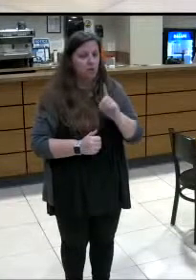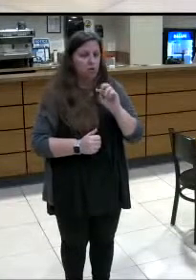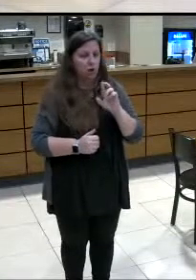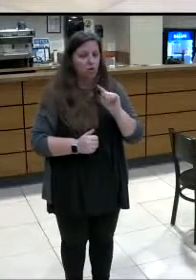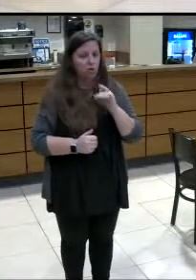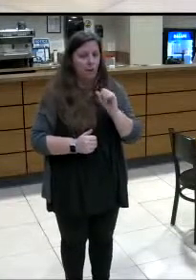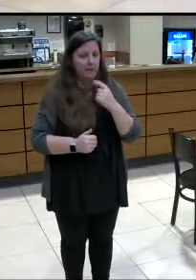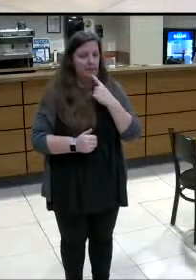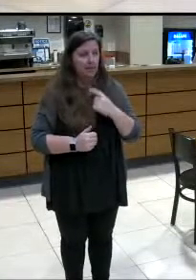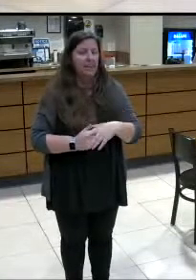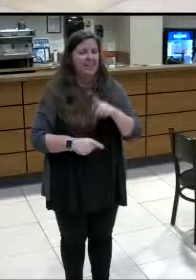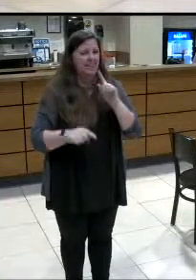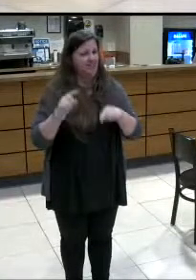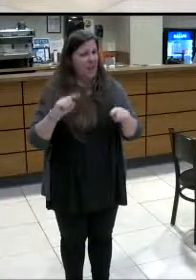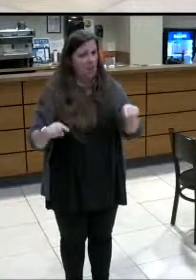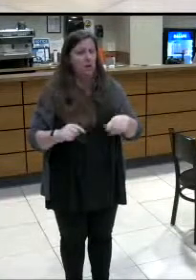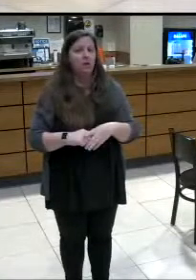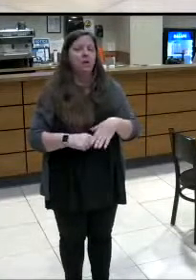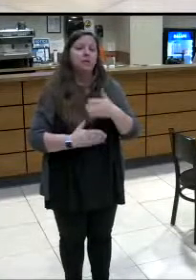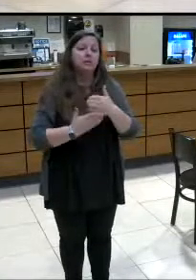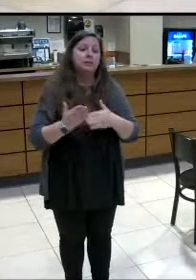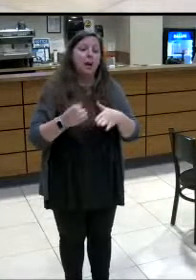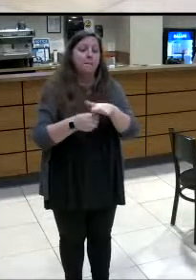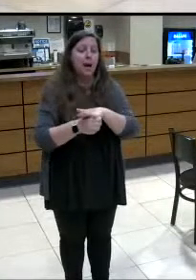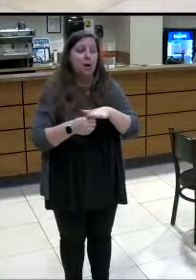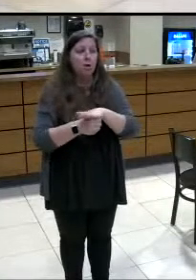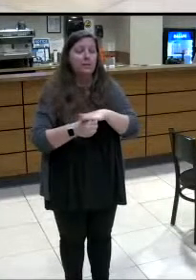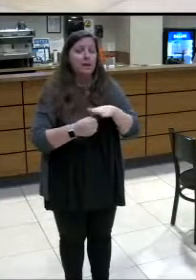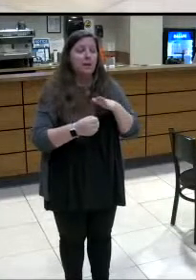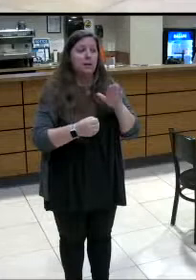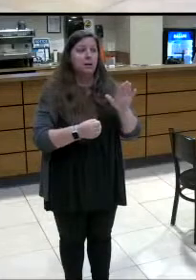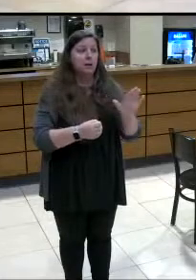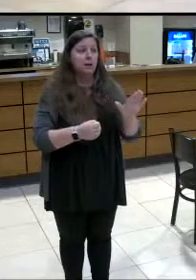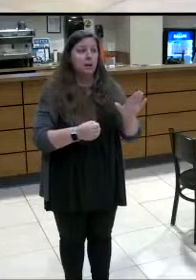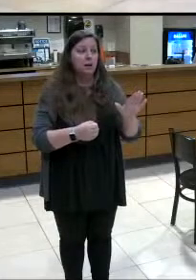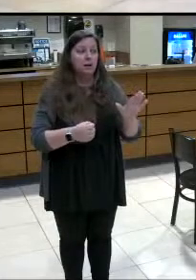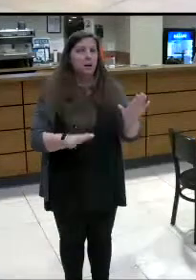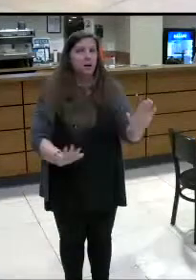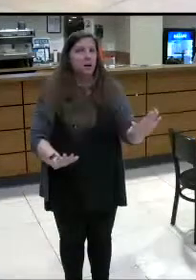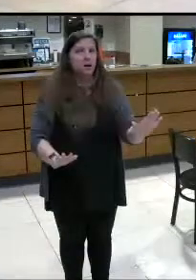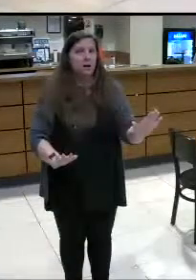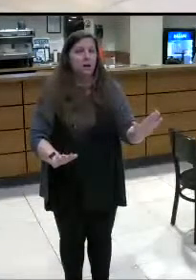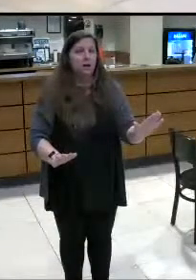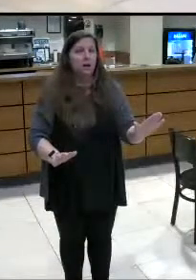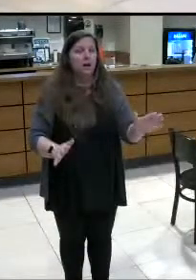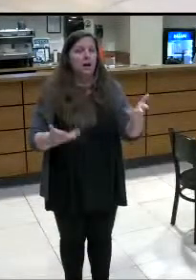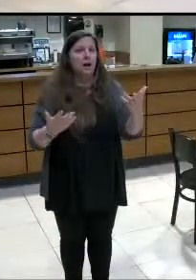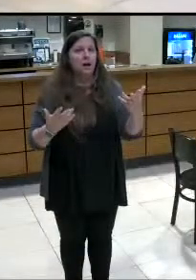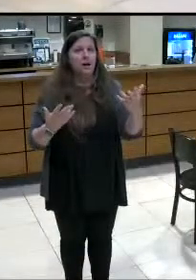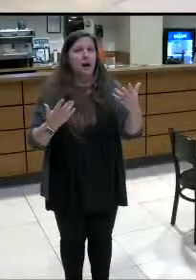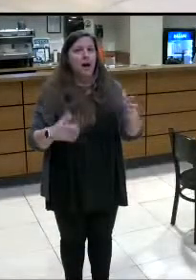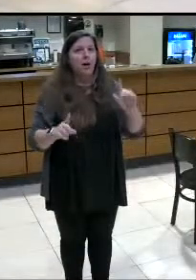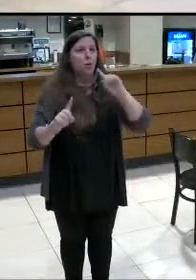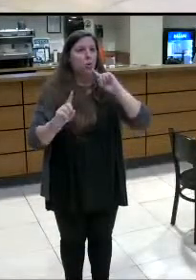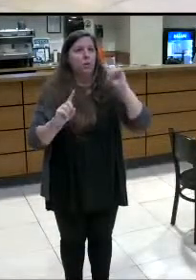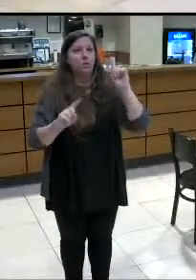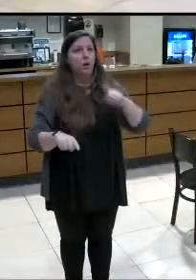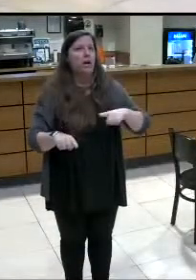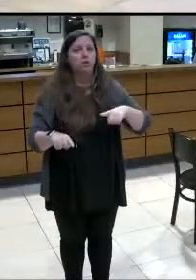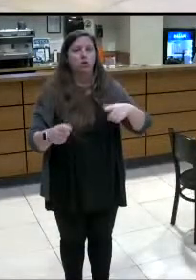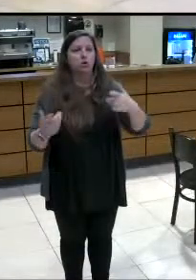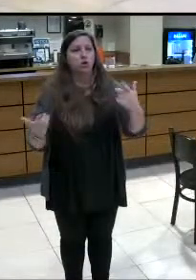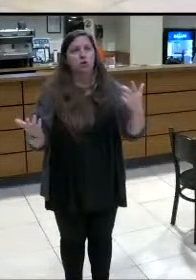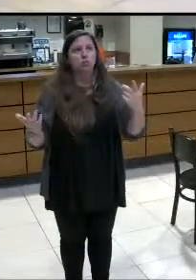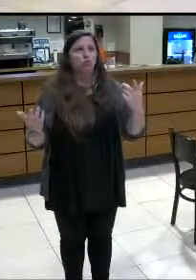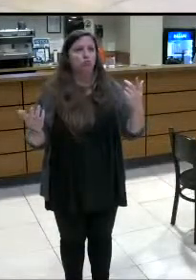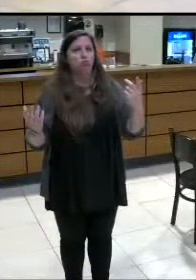It has varied in some areas, BHL, and I don't want to speak off the cuff because I'm not looking at that exact data. You